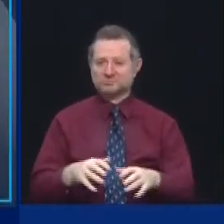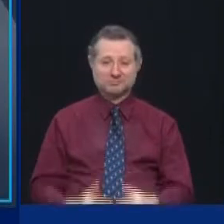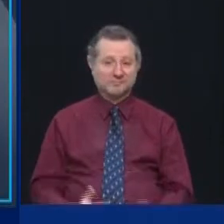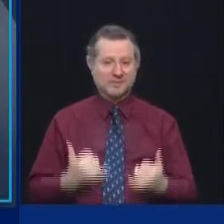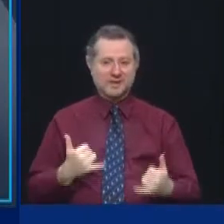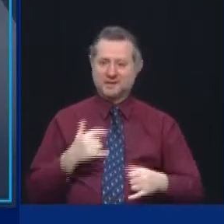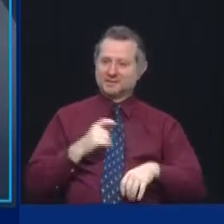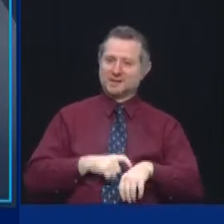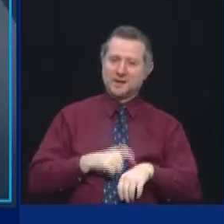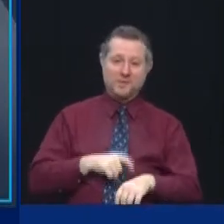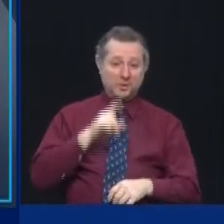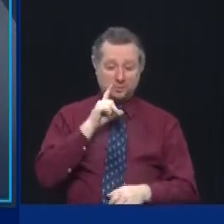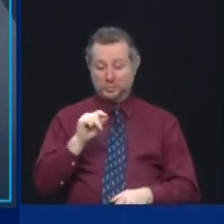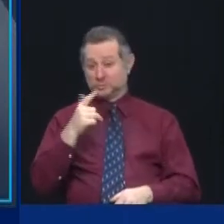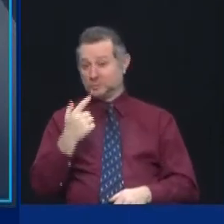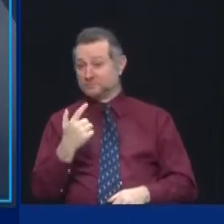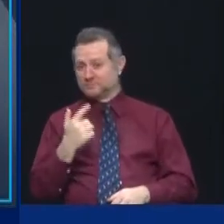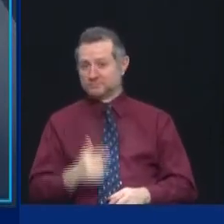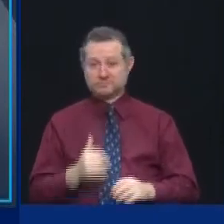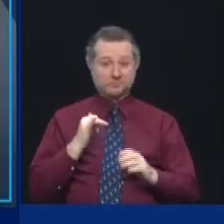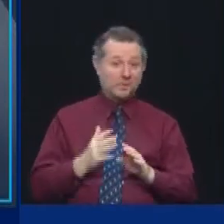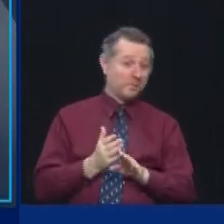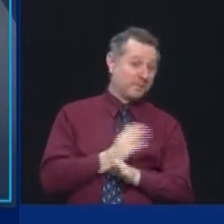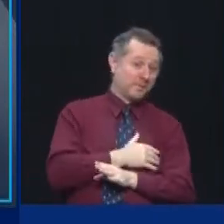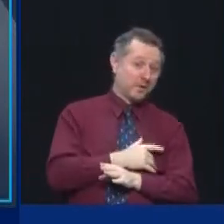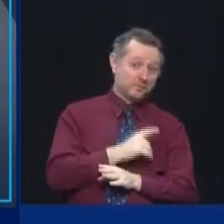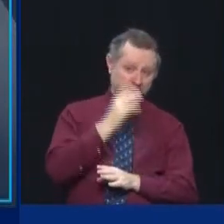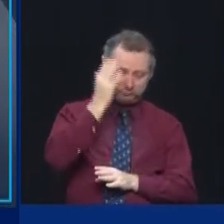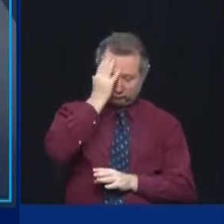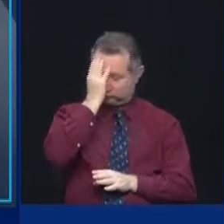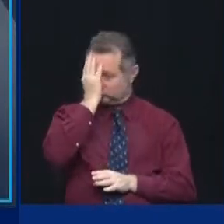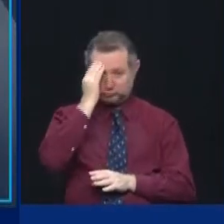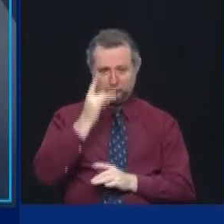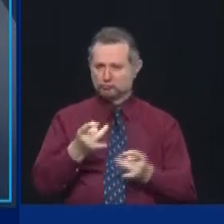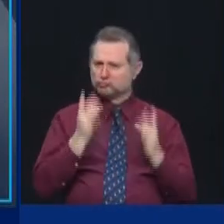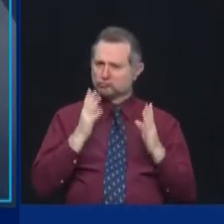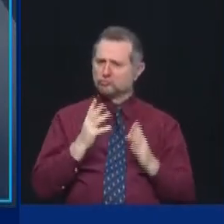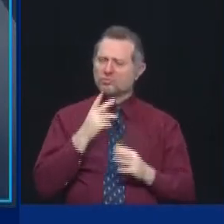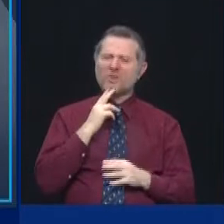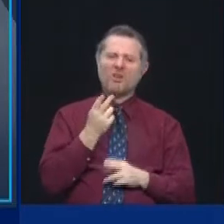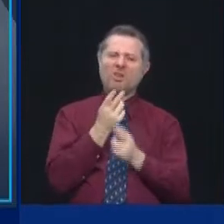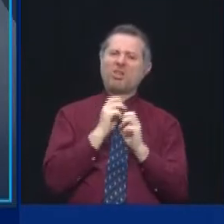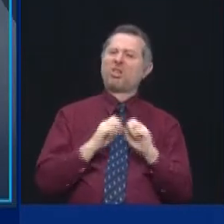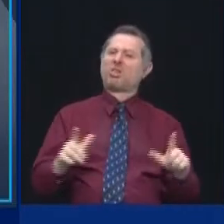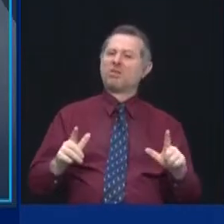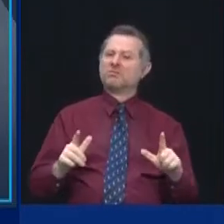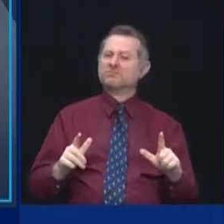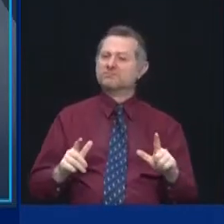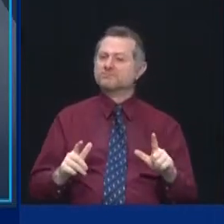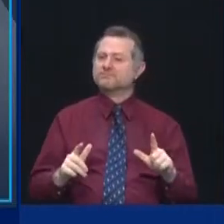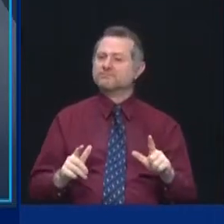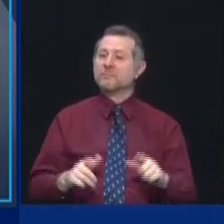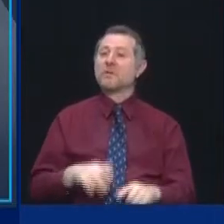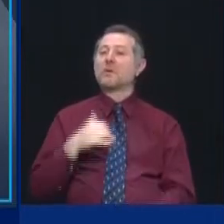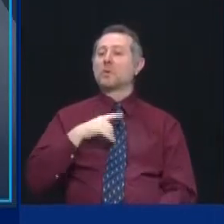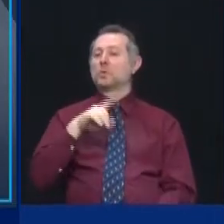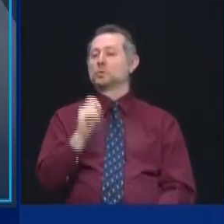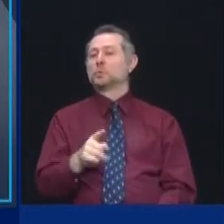centers were 20, 30 years ago. Now it has 200,000 square feet of meeting room